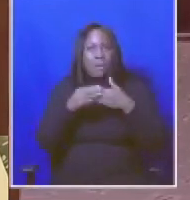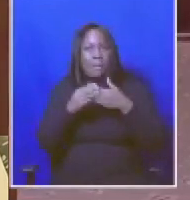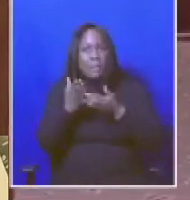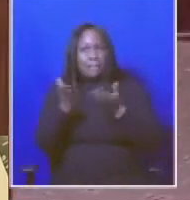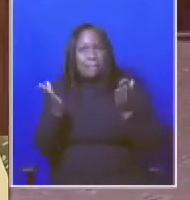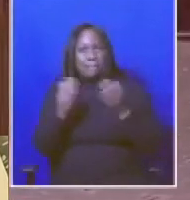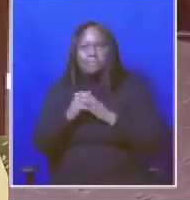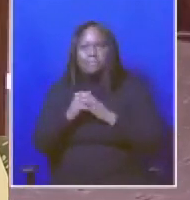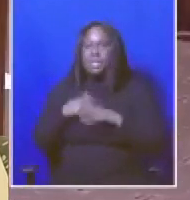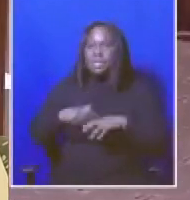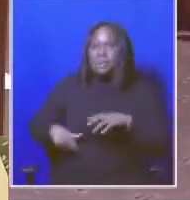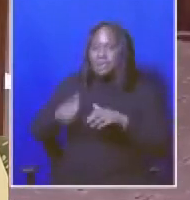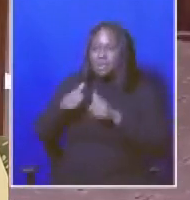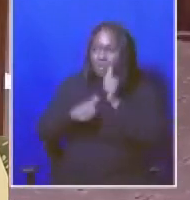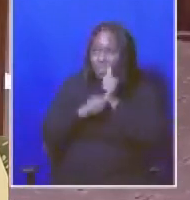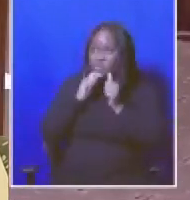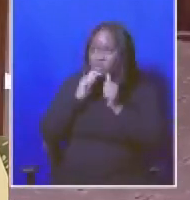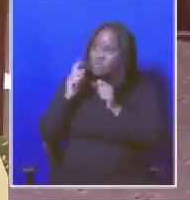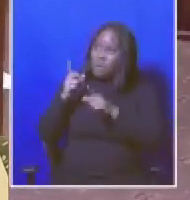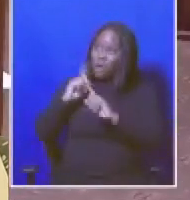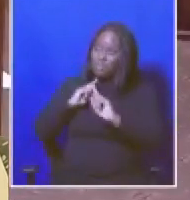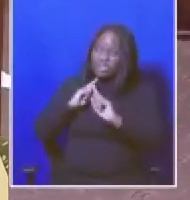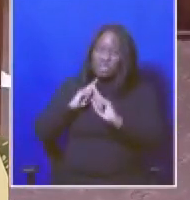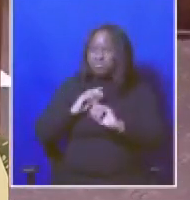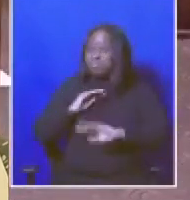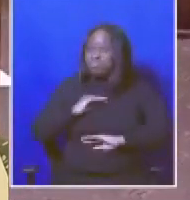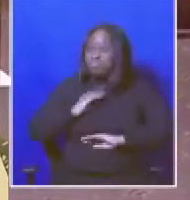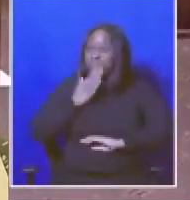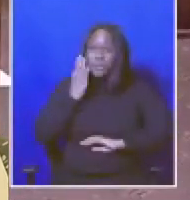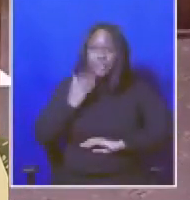I'm not covered at all.